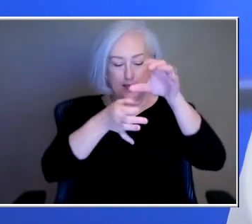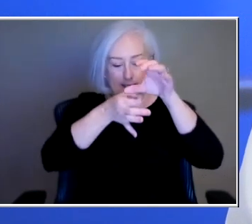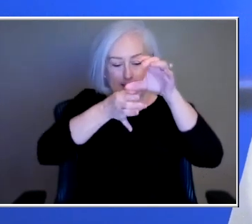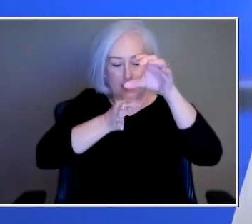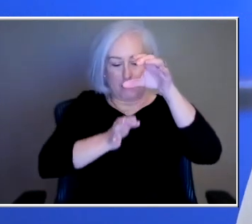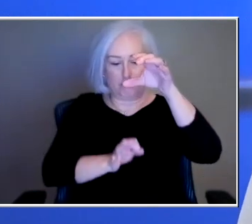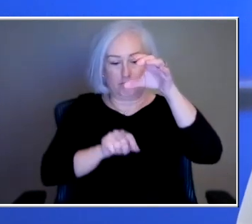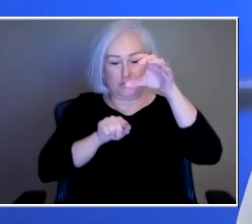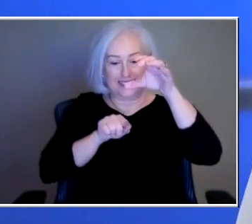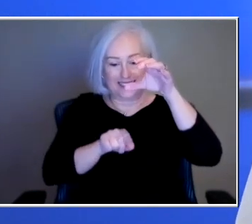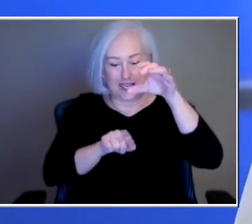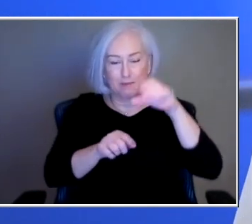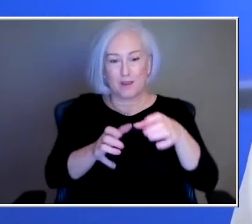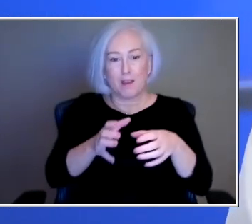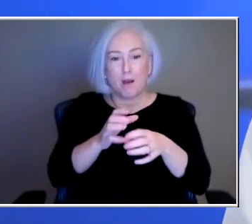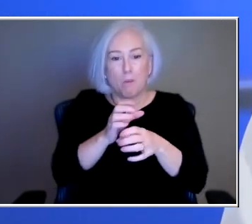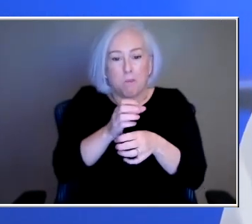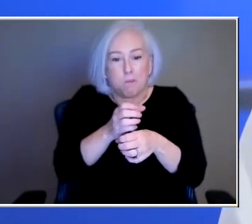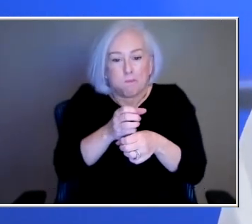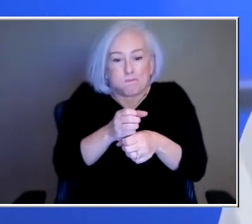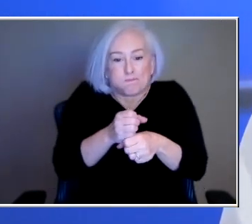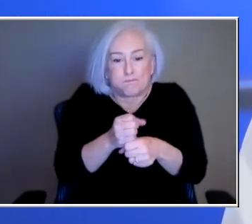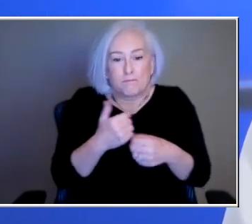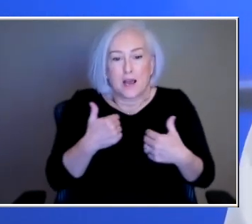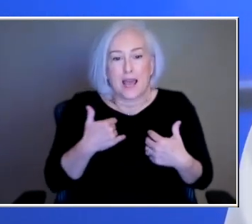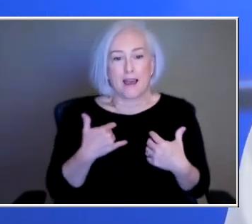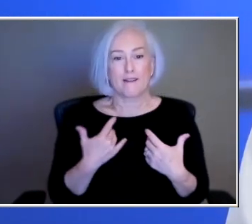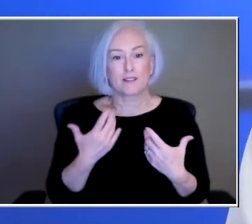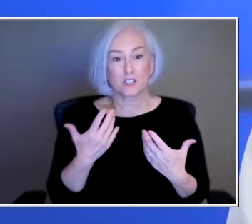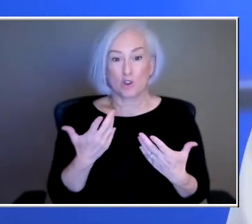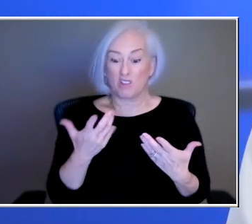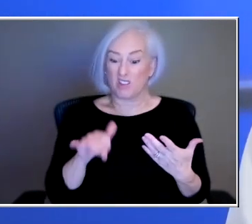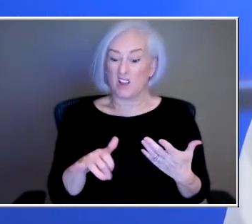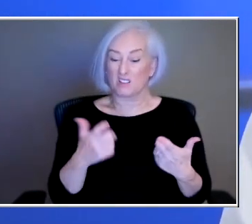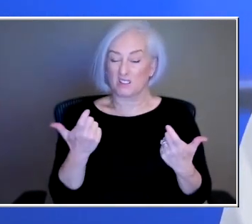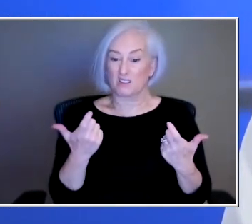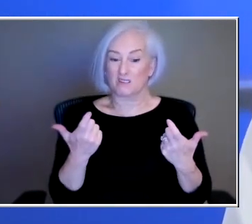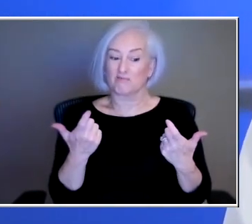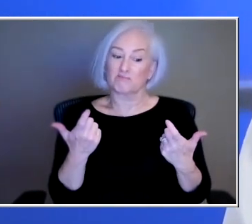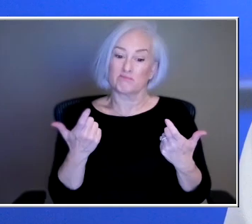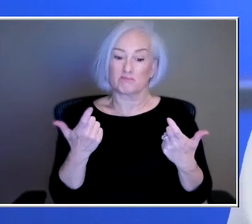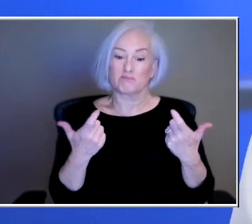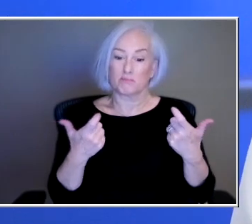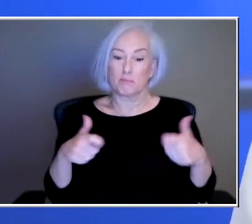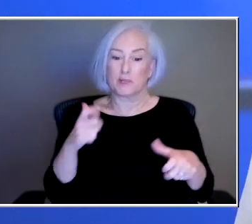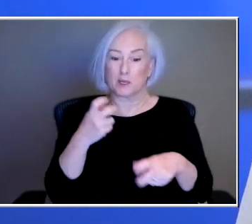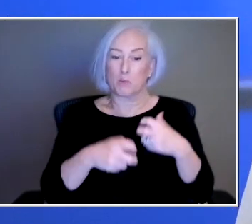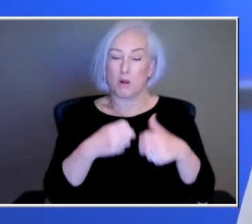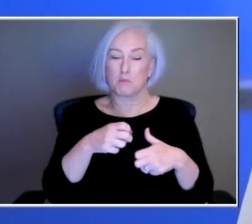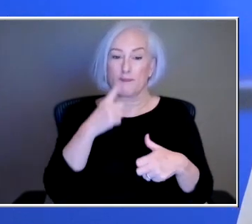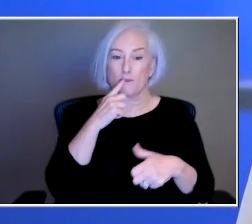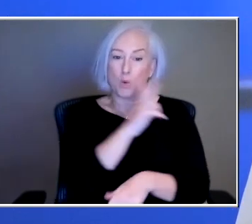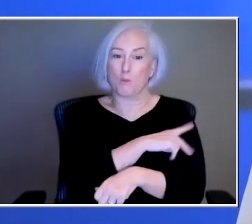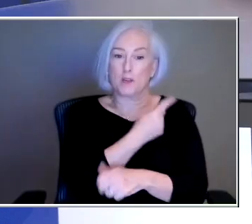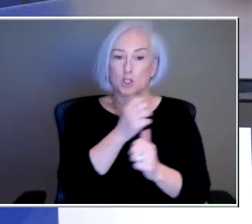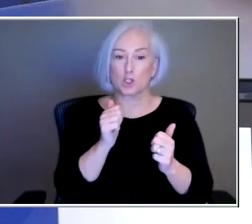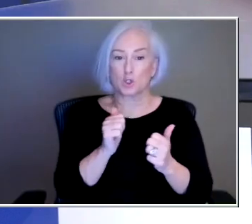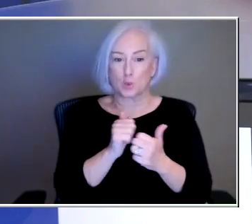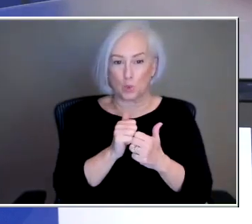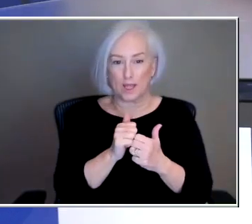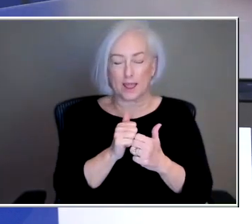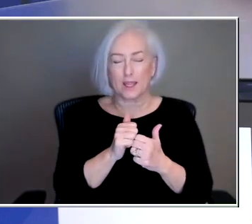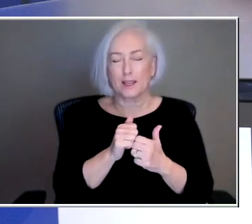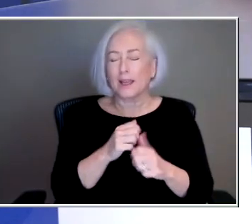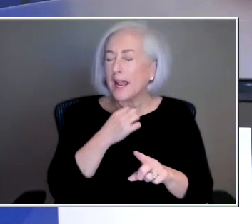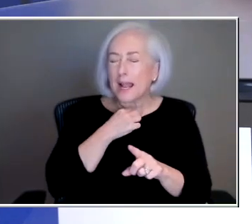factors. And so that's a big deal with our patients with long COVID. And I'm not sure about the blood pressure question. Exactly, she wanted